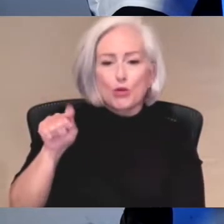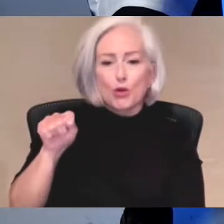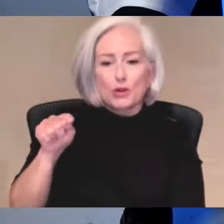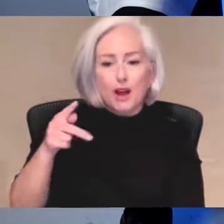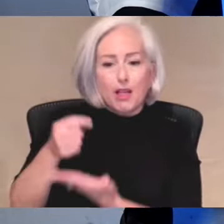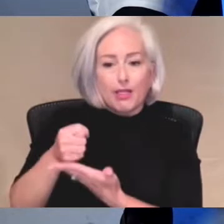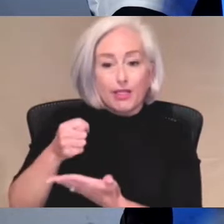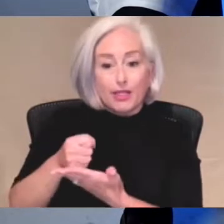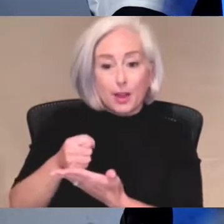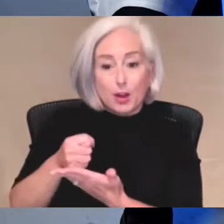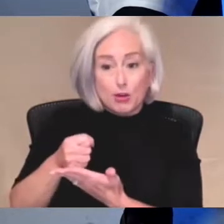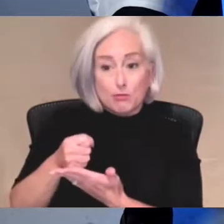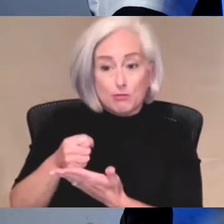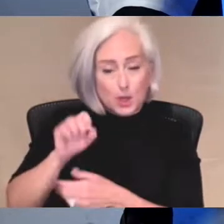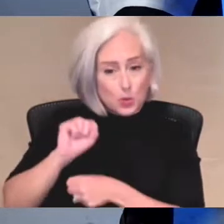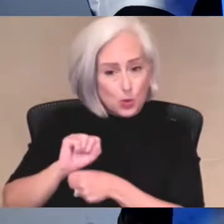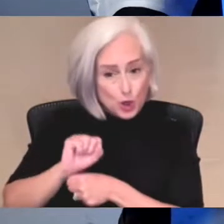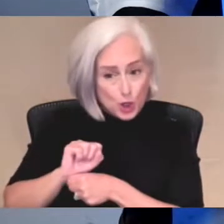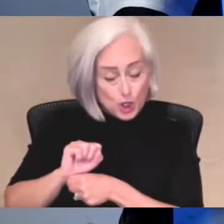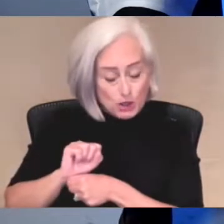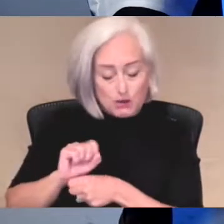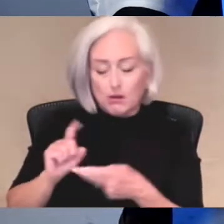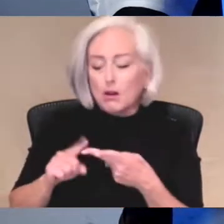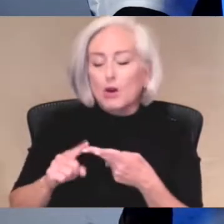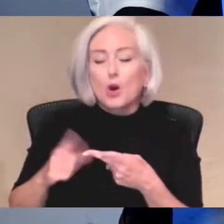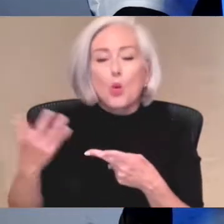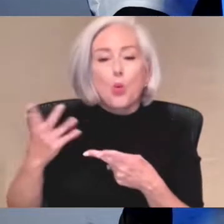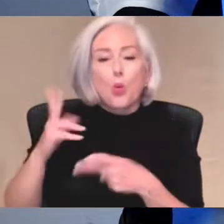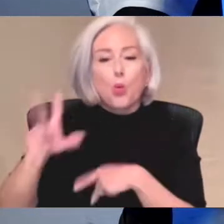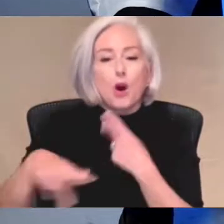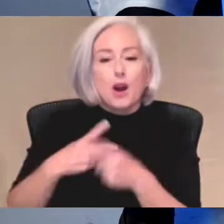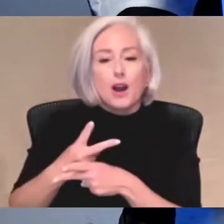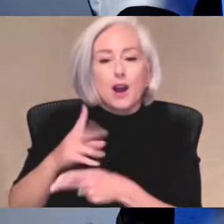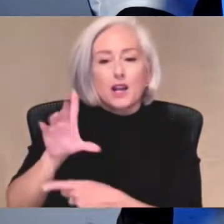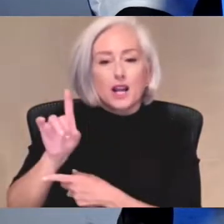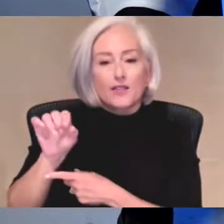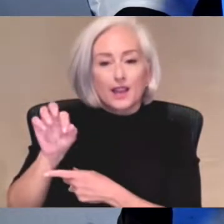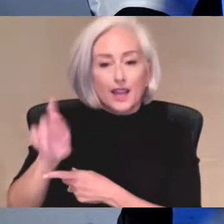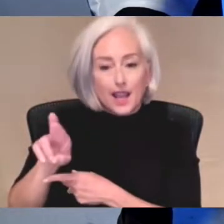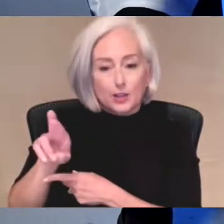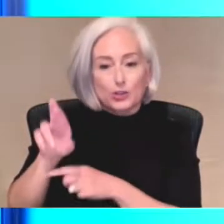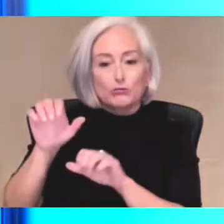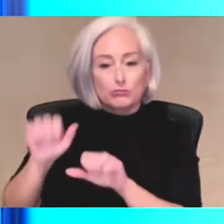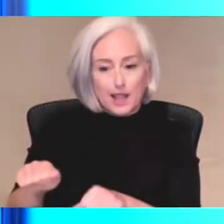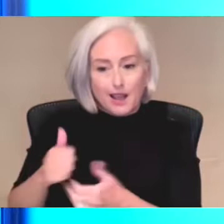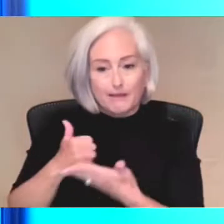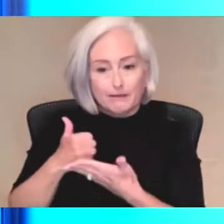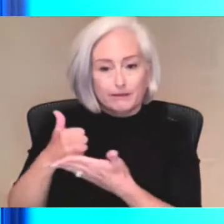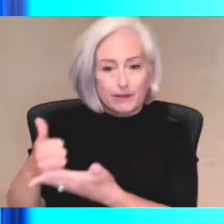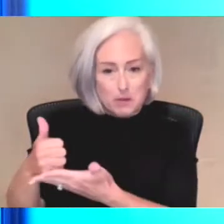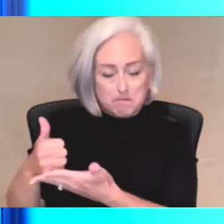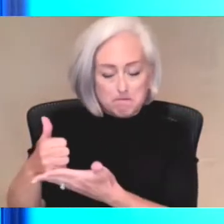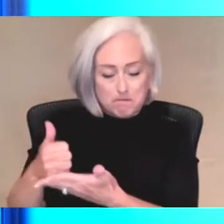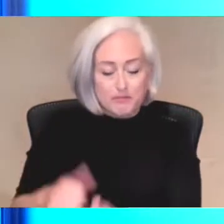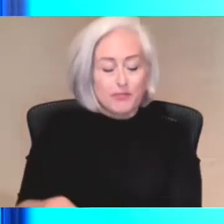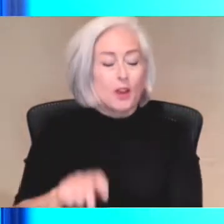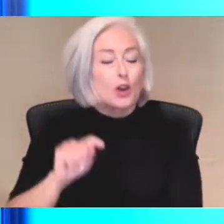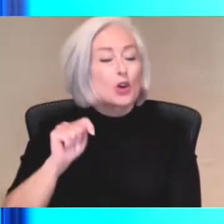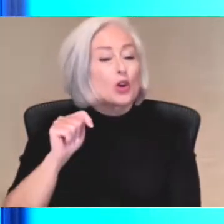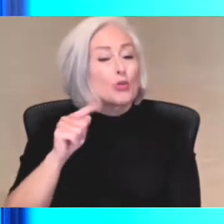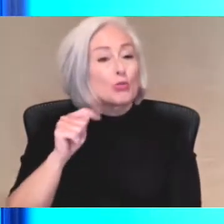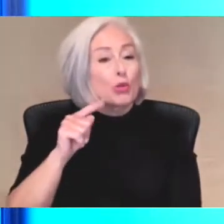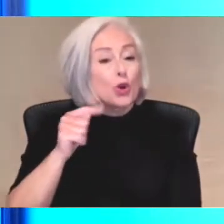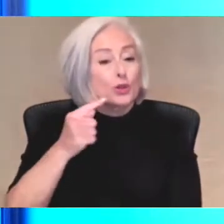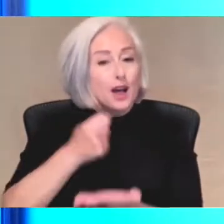what types of cancer does it currently treat? So proton therapy is a form of external